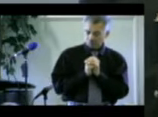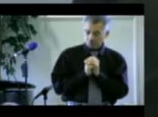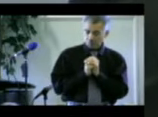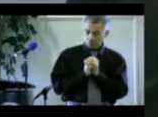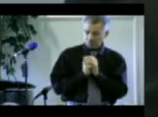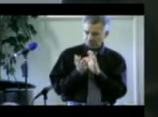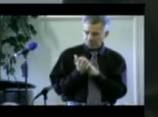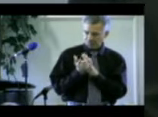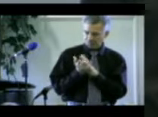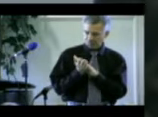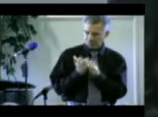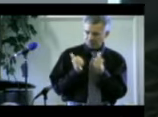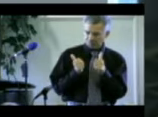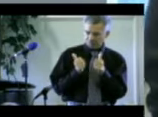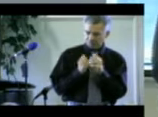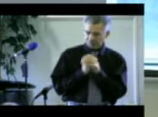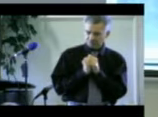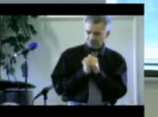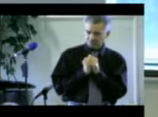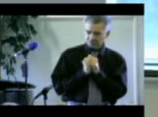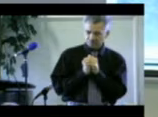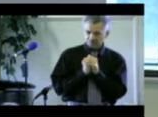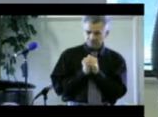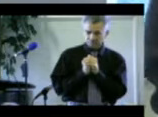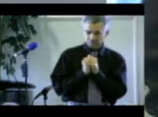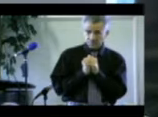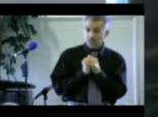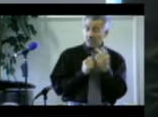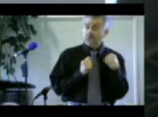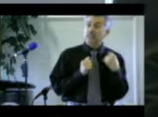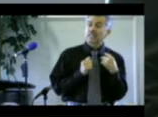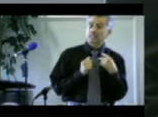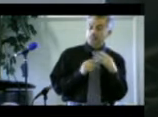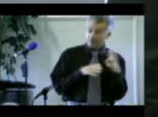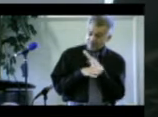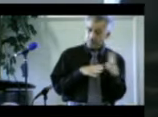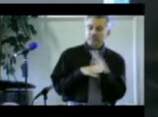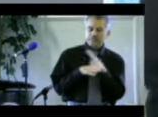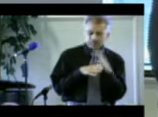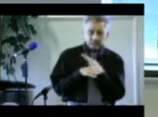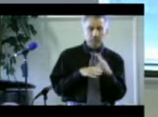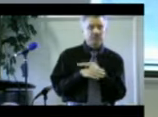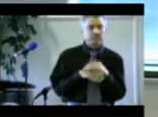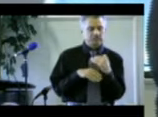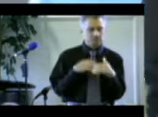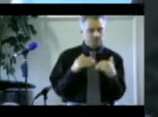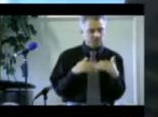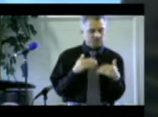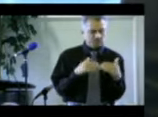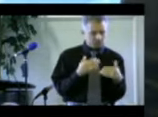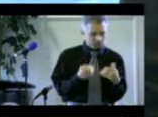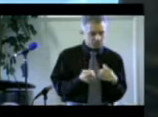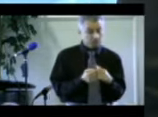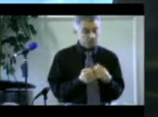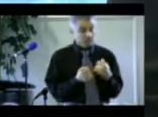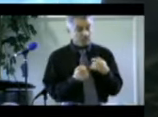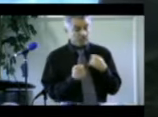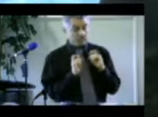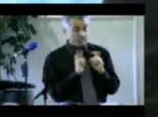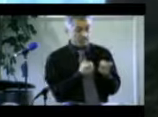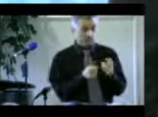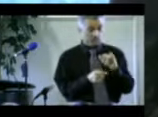have worked. Obviously, because I stay very busy, I'm able to provide jobs for others too,